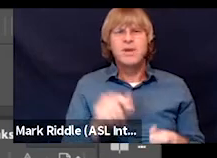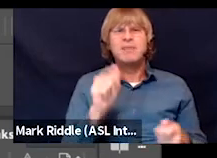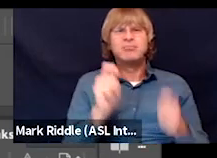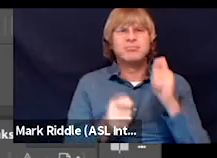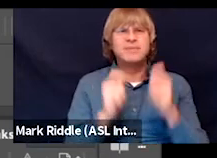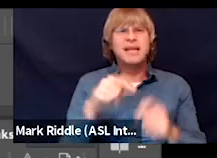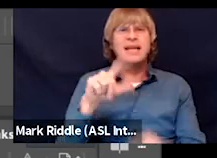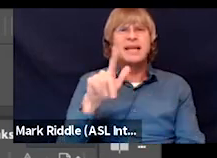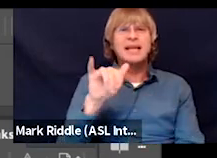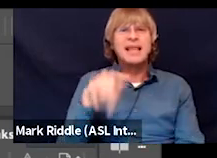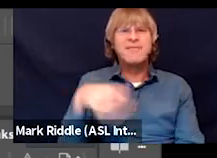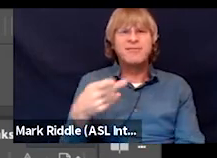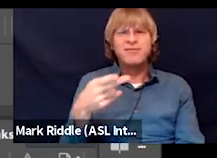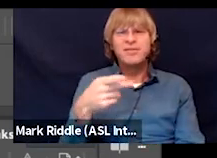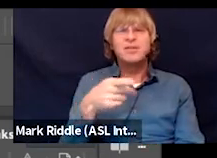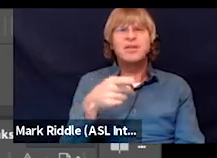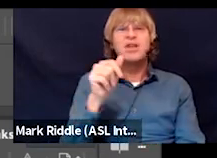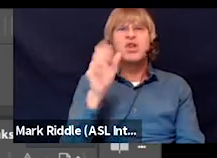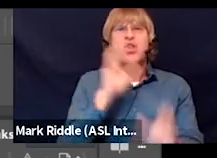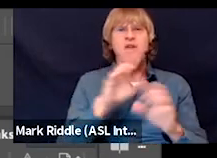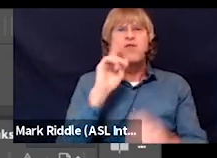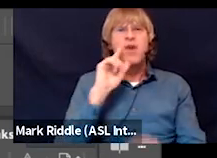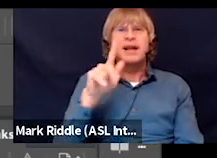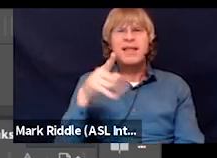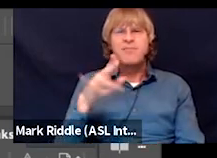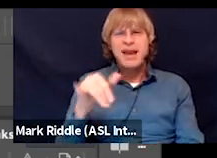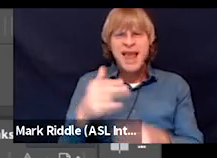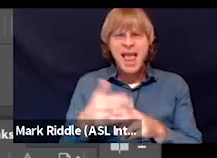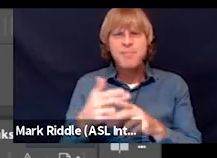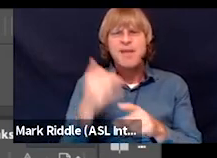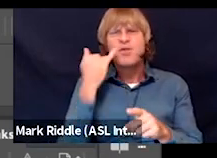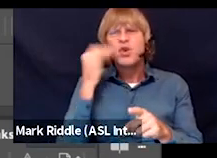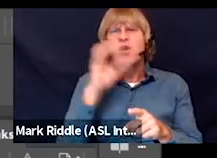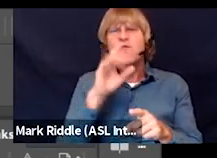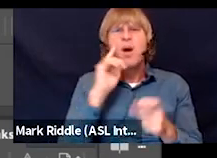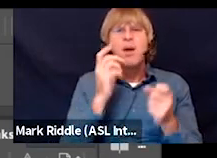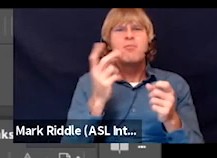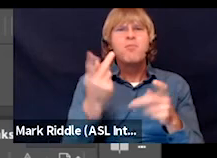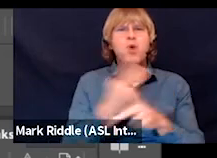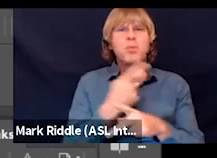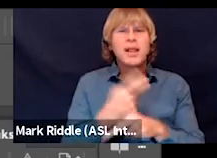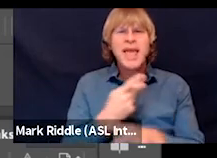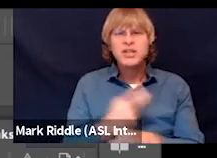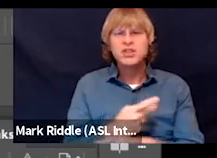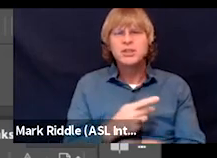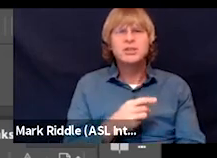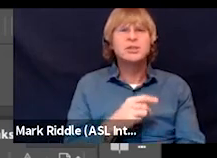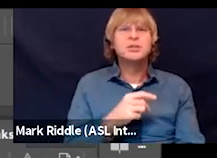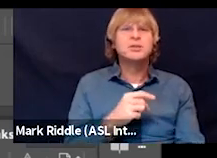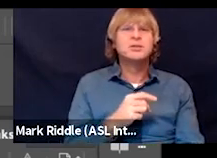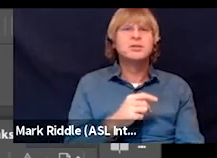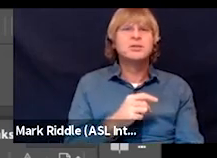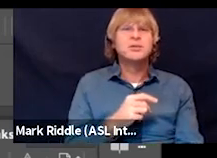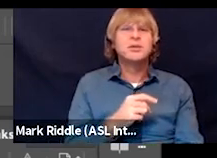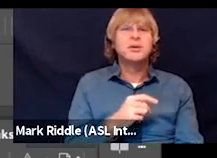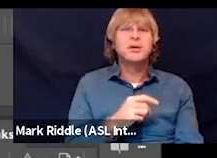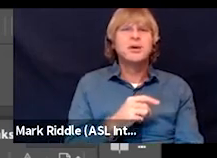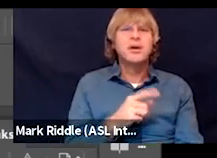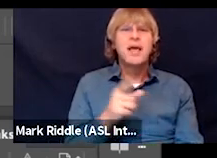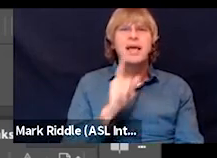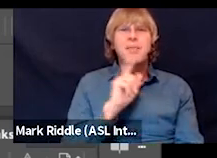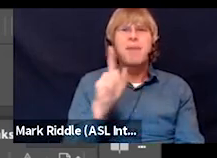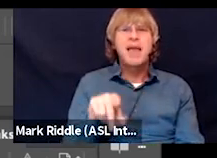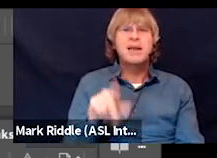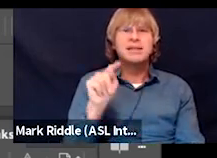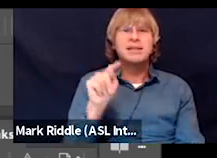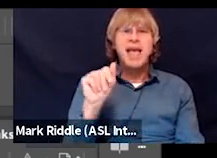glyph palettes. You can search for glyphs by name, like if you're looking for a multiplication symbol. Command